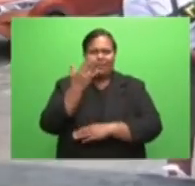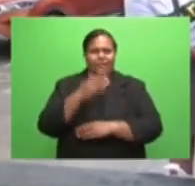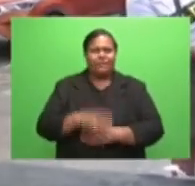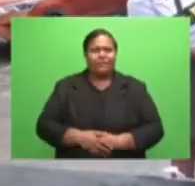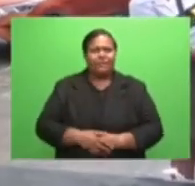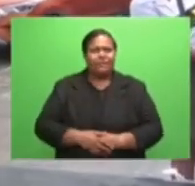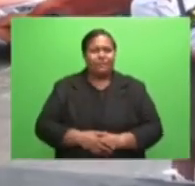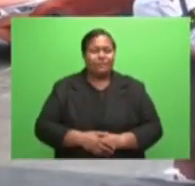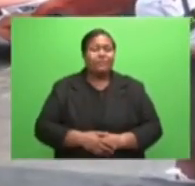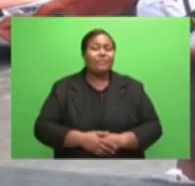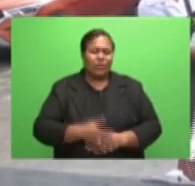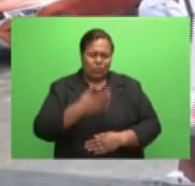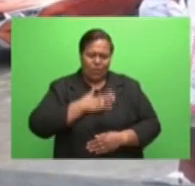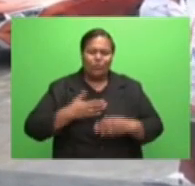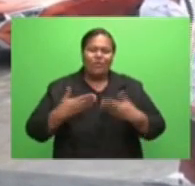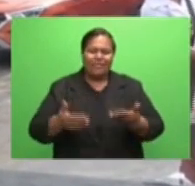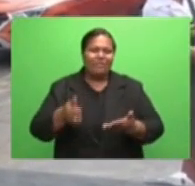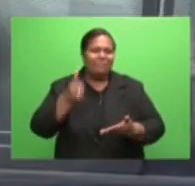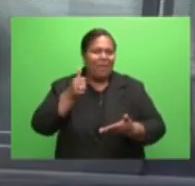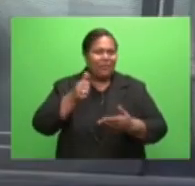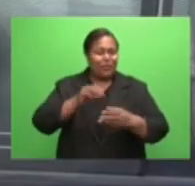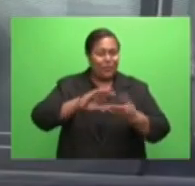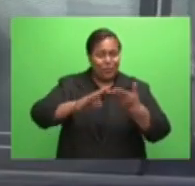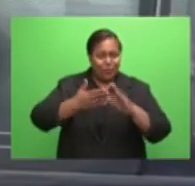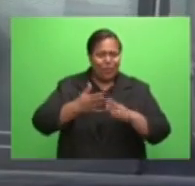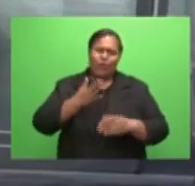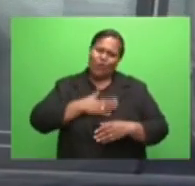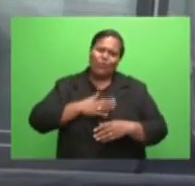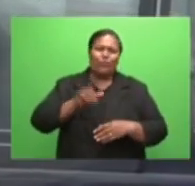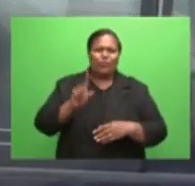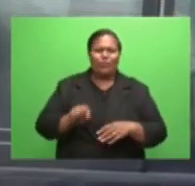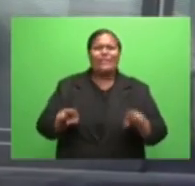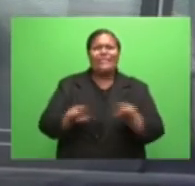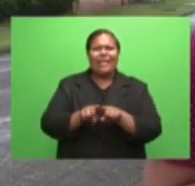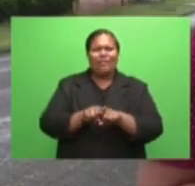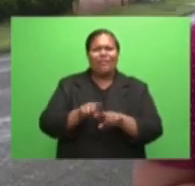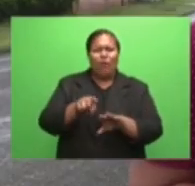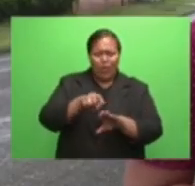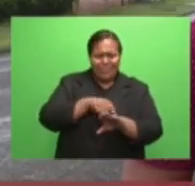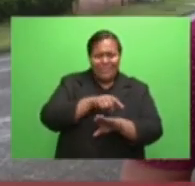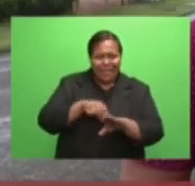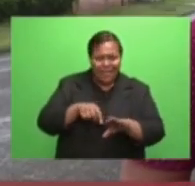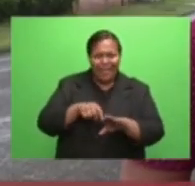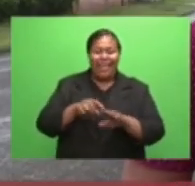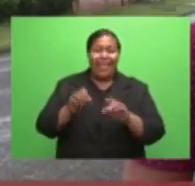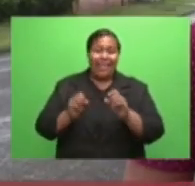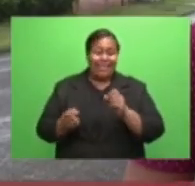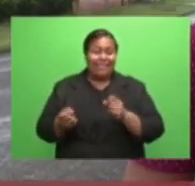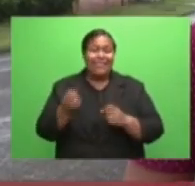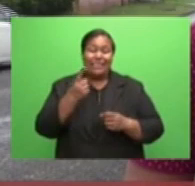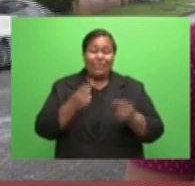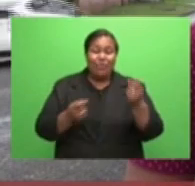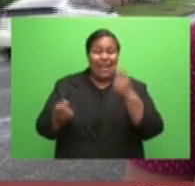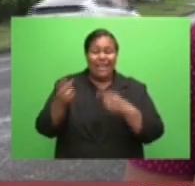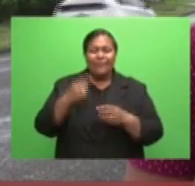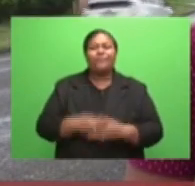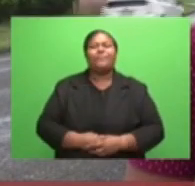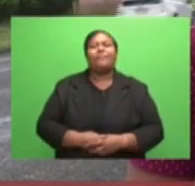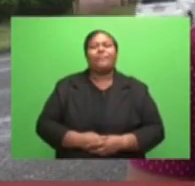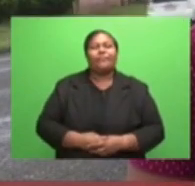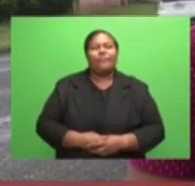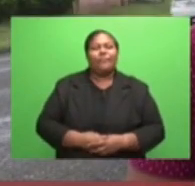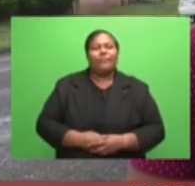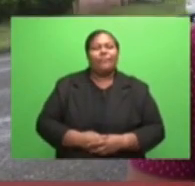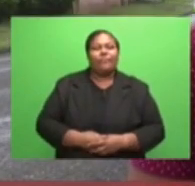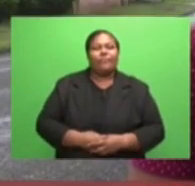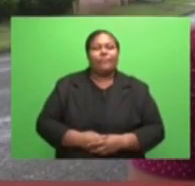We want to do the same as well for our Easter celebrations as well, and also for Diwali. With COVID-19 affecting a lot of people's livelihood,